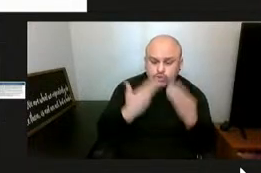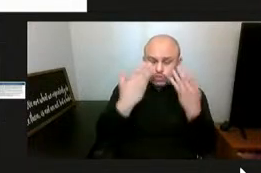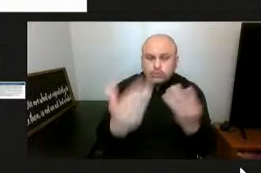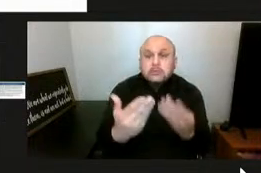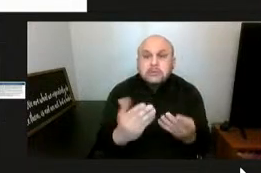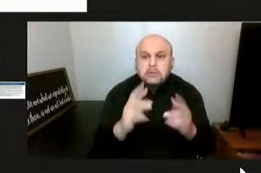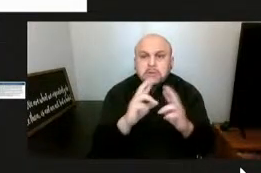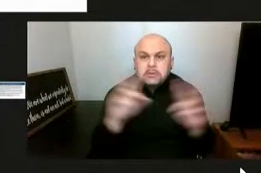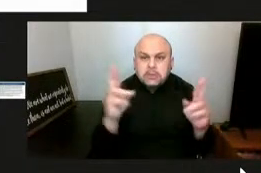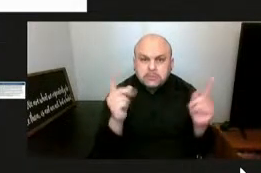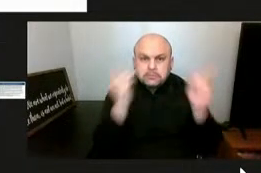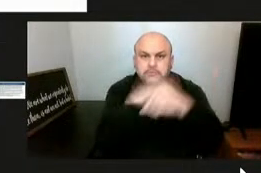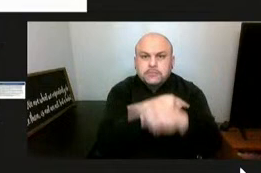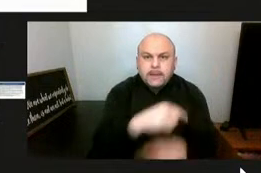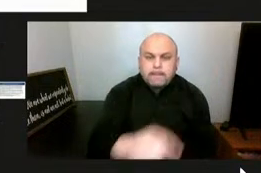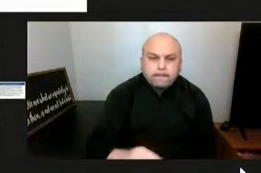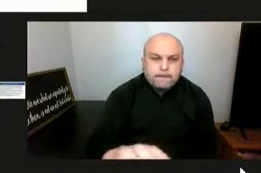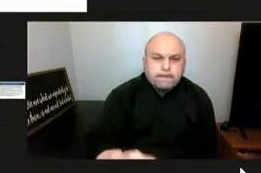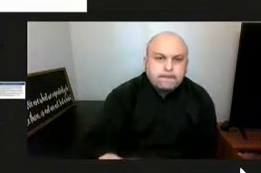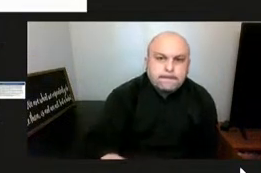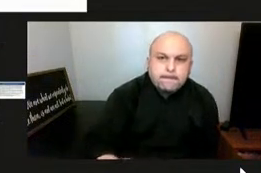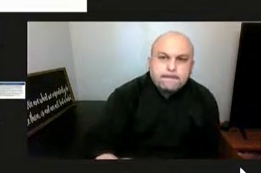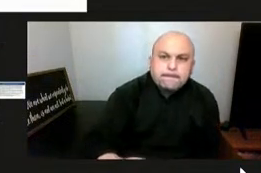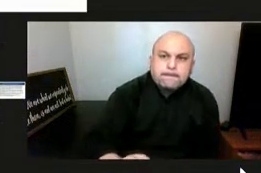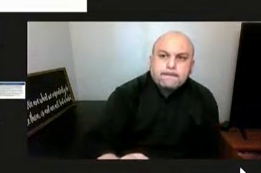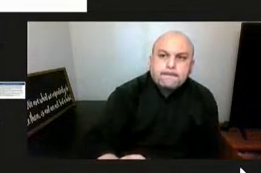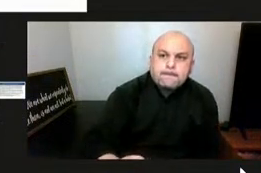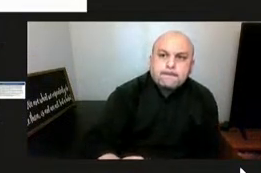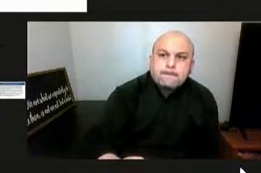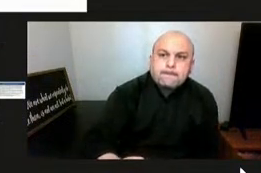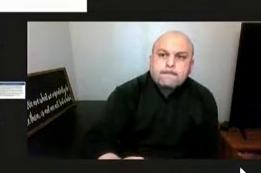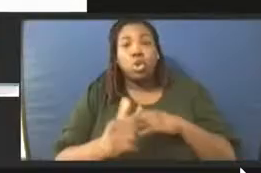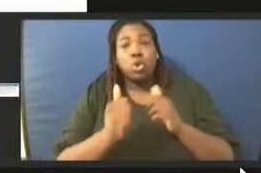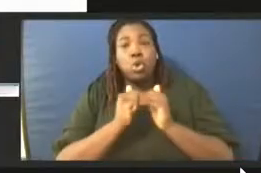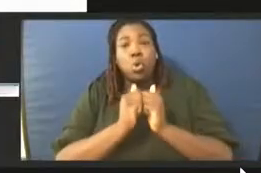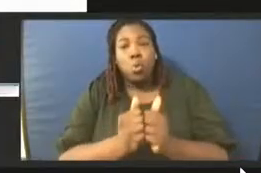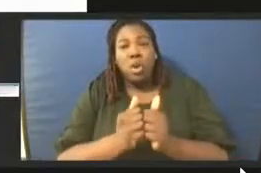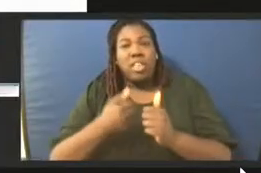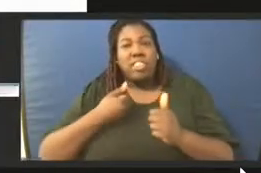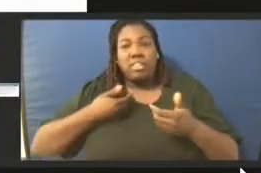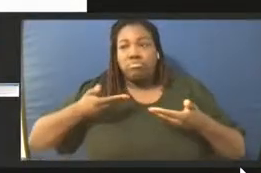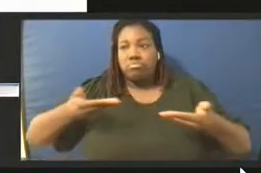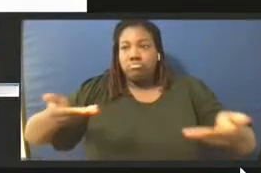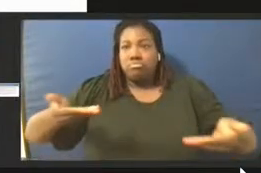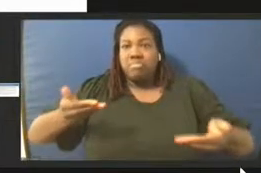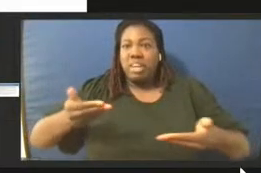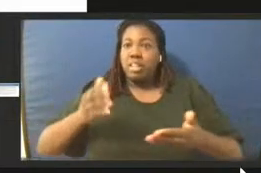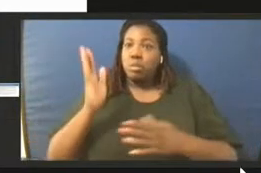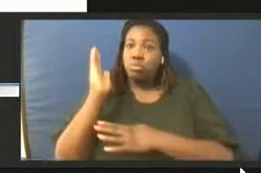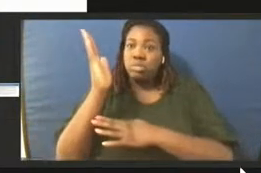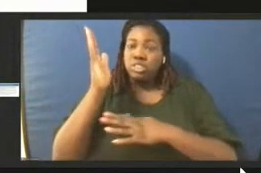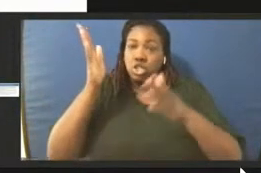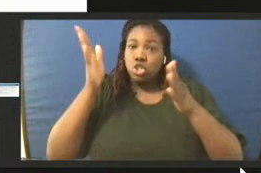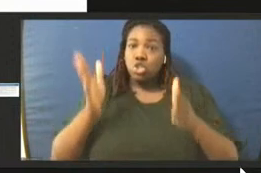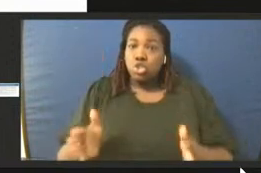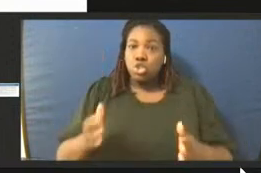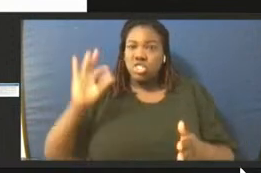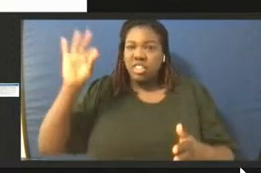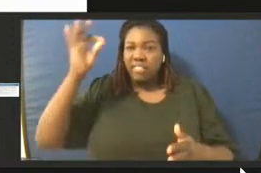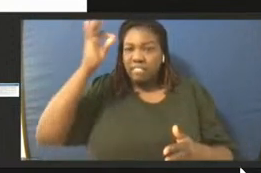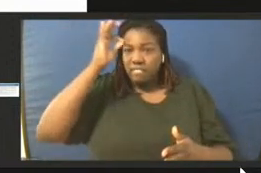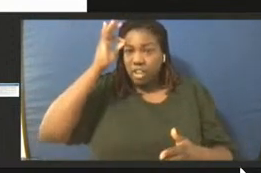we've been talking about earlier with our invited presenters in terms of the